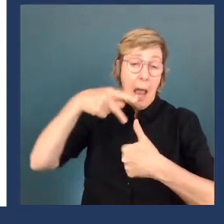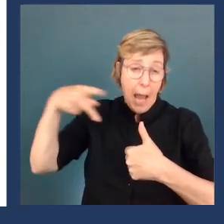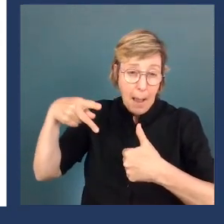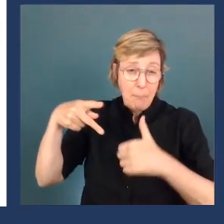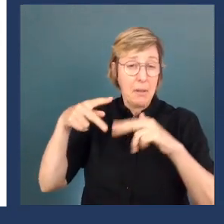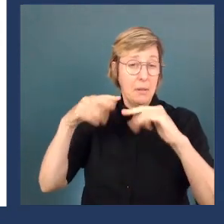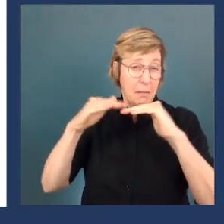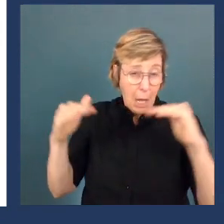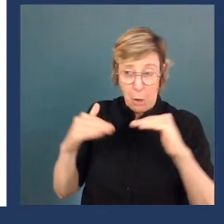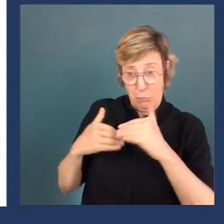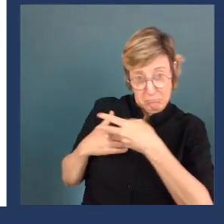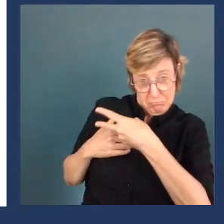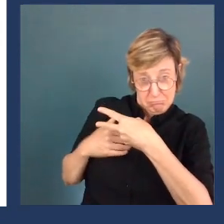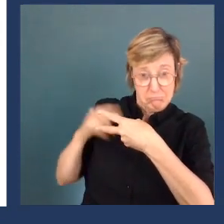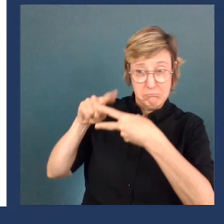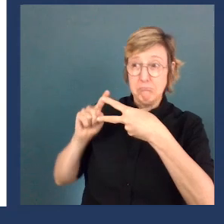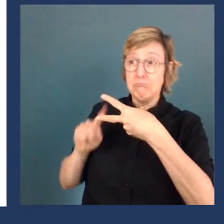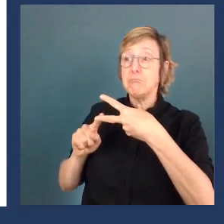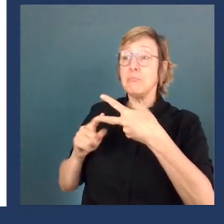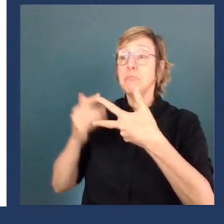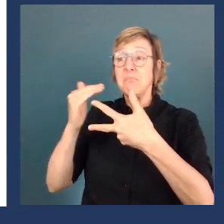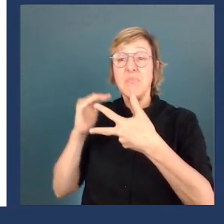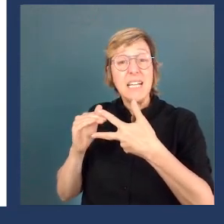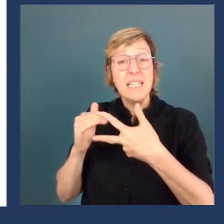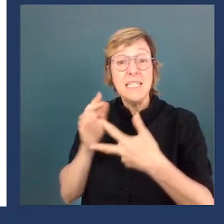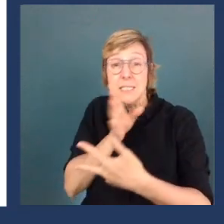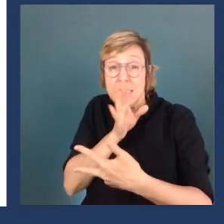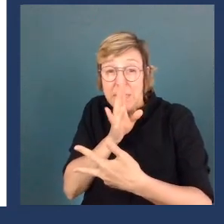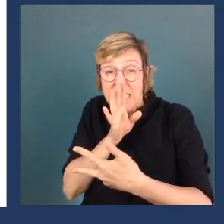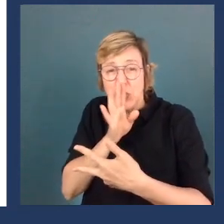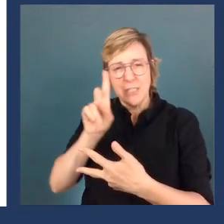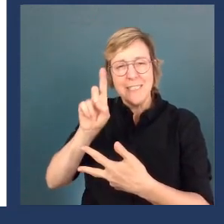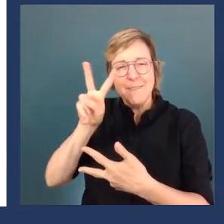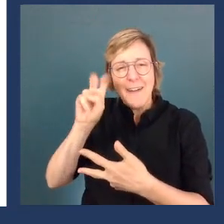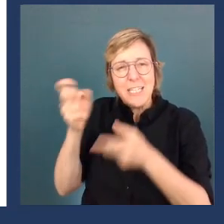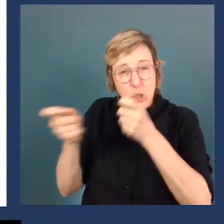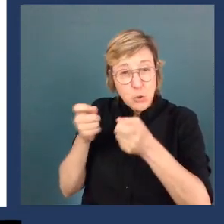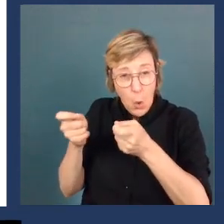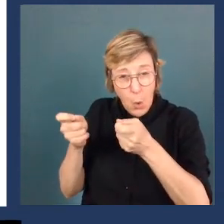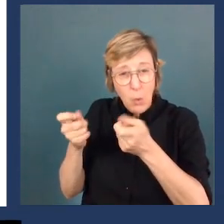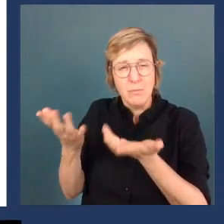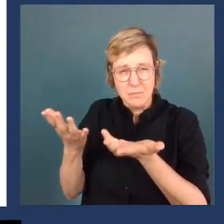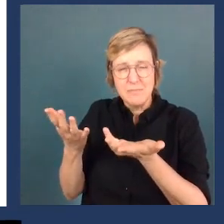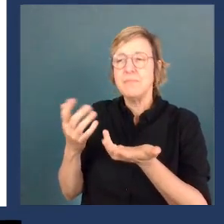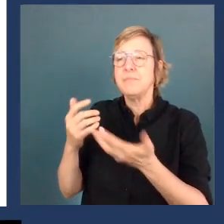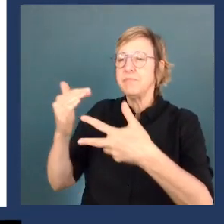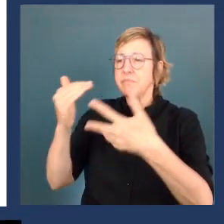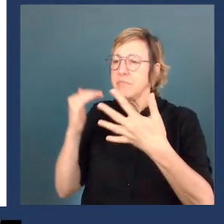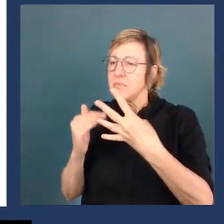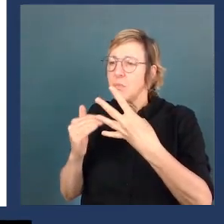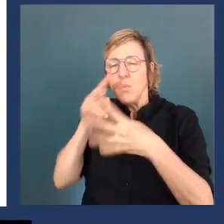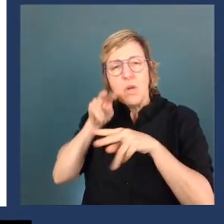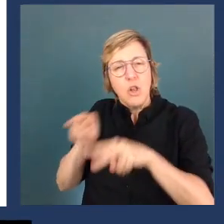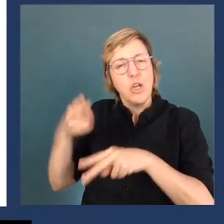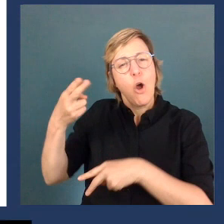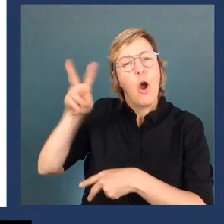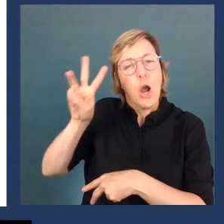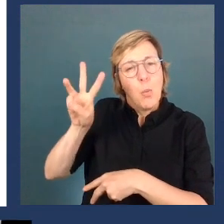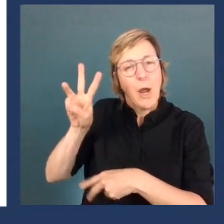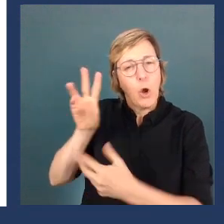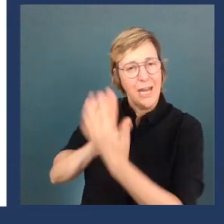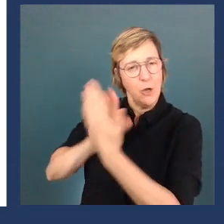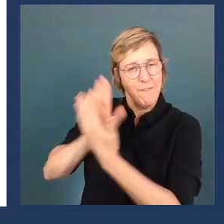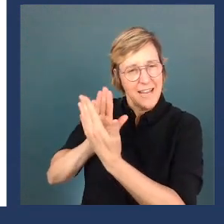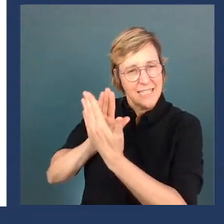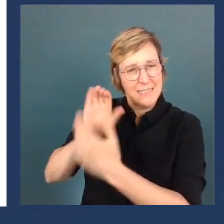Games and hands-free music. We've worked at the speech and device control layer with Eye Control for Windows. And we've also worked at the hardware interface